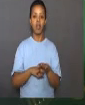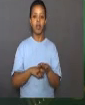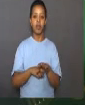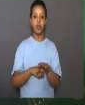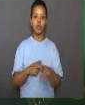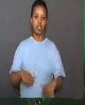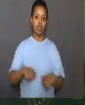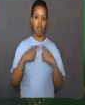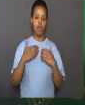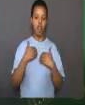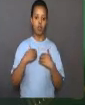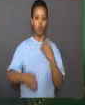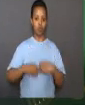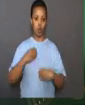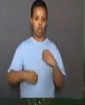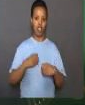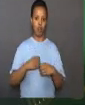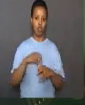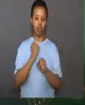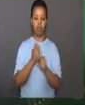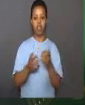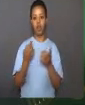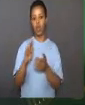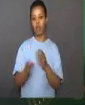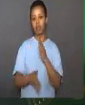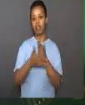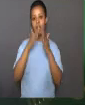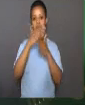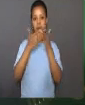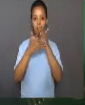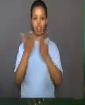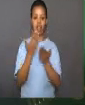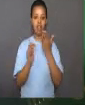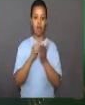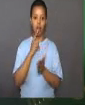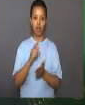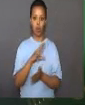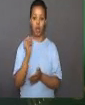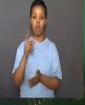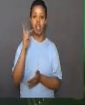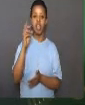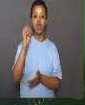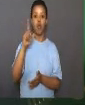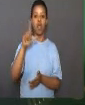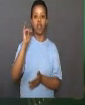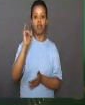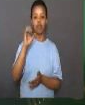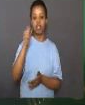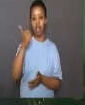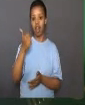makeup of organisms. An important structural polysaccharide